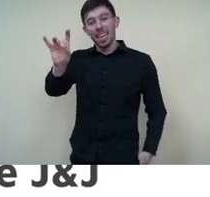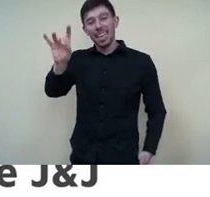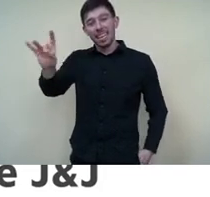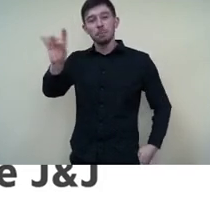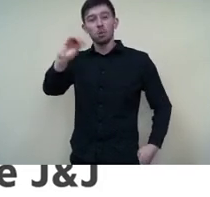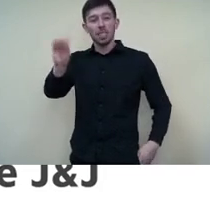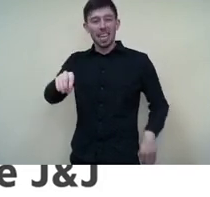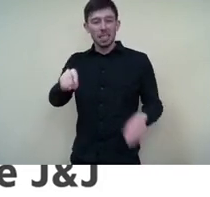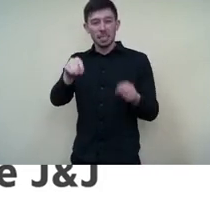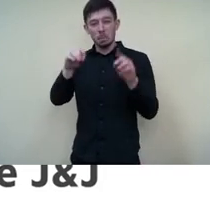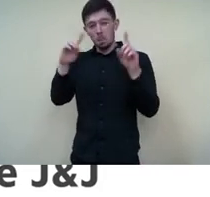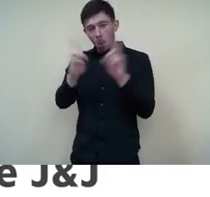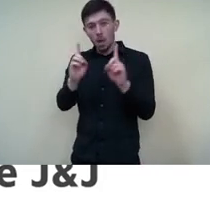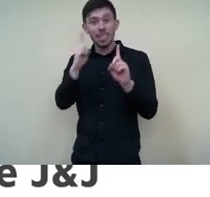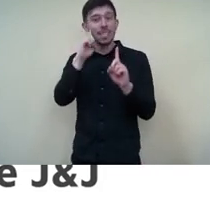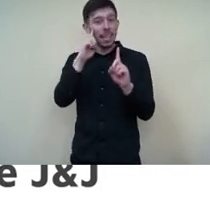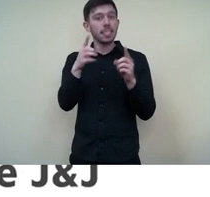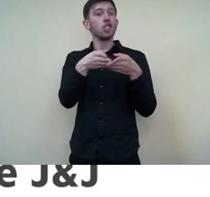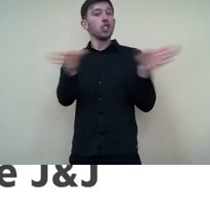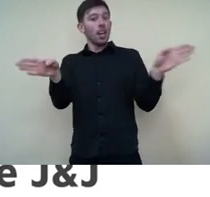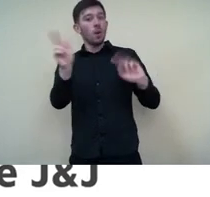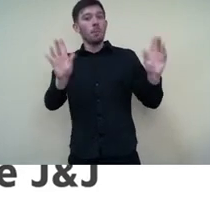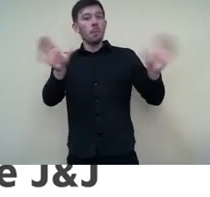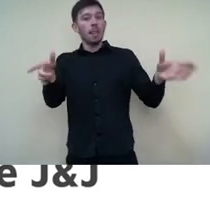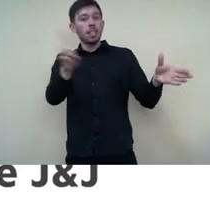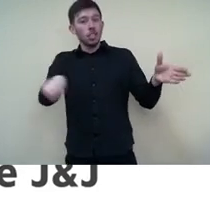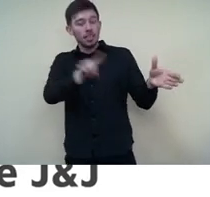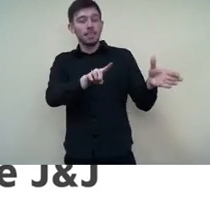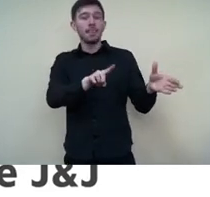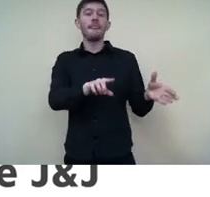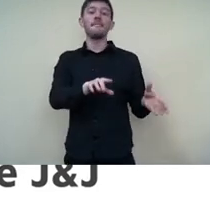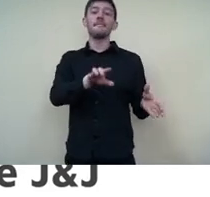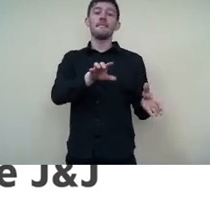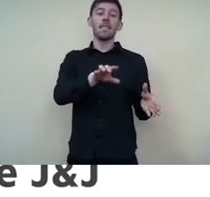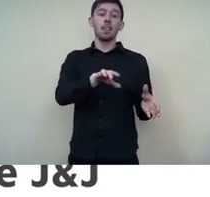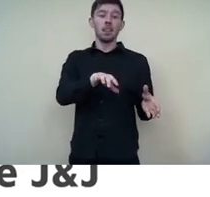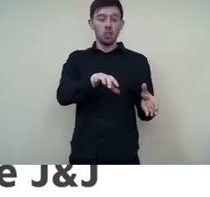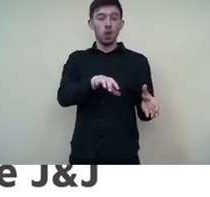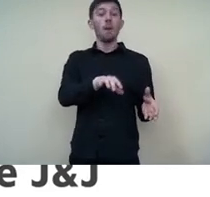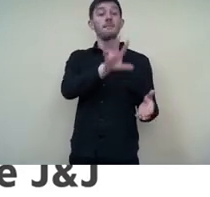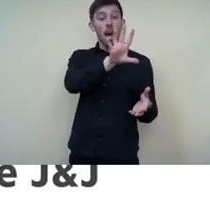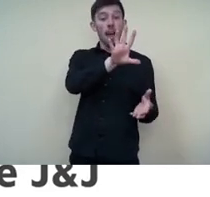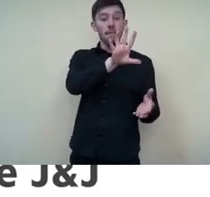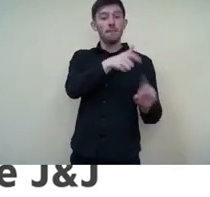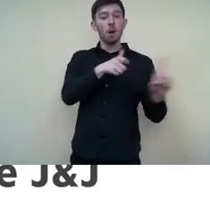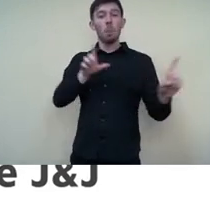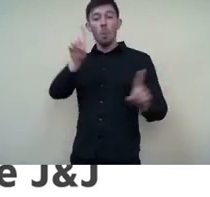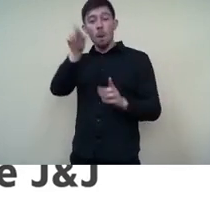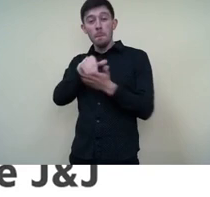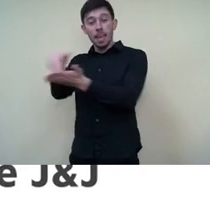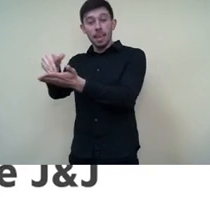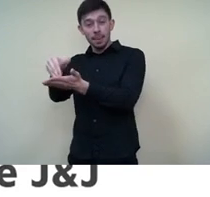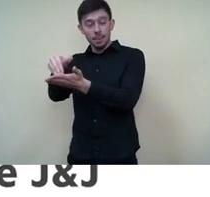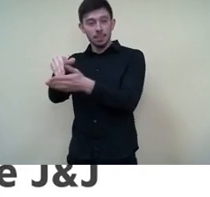0.0000088%. Now let's look at the general population. The general population is 5 out of 1 million. That is